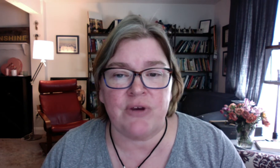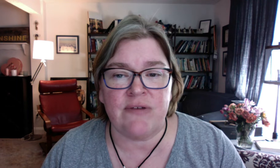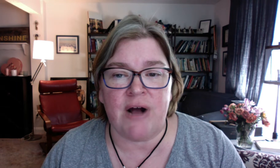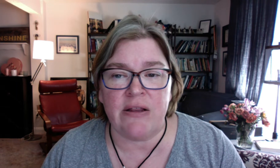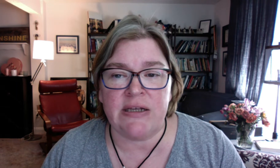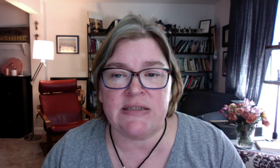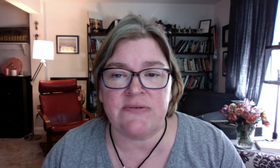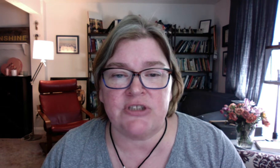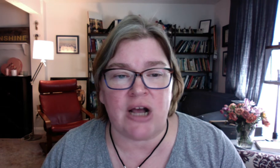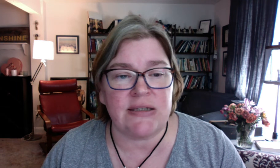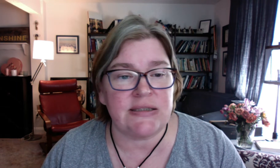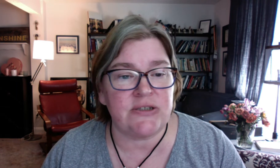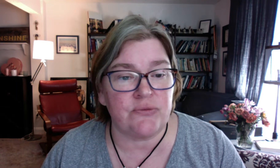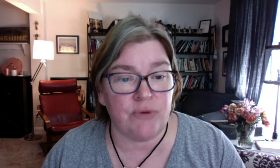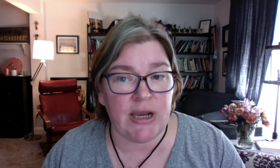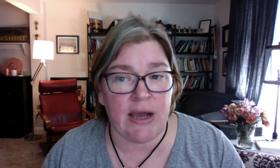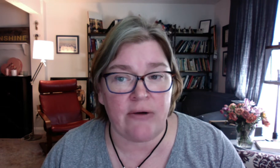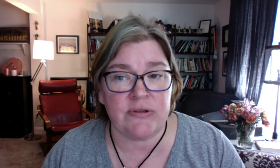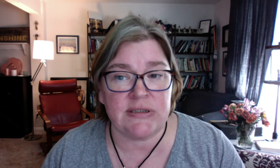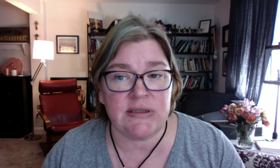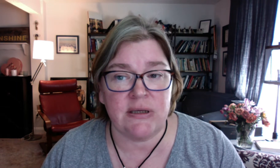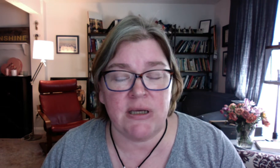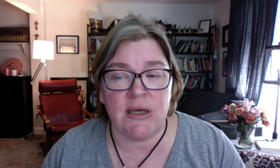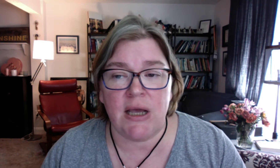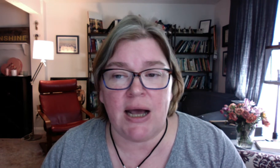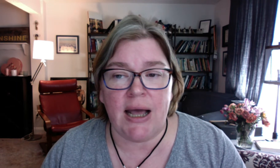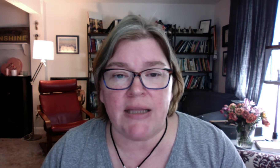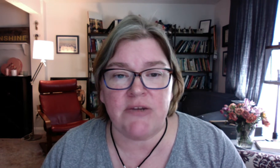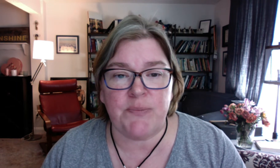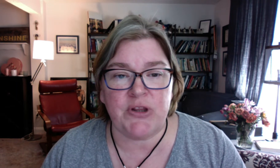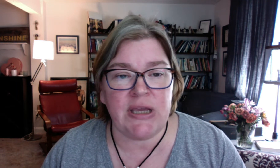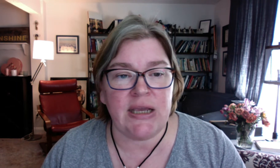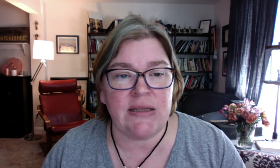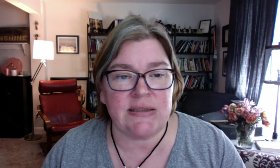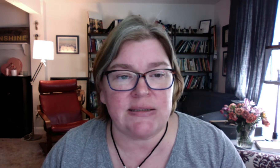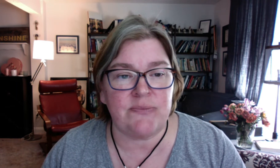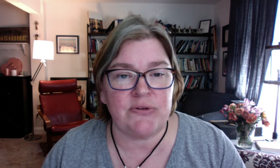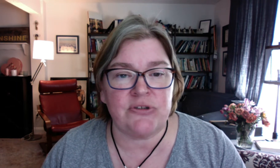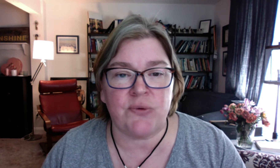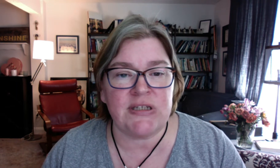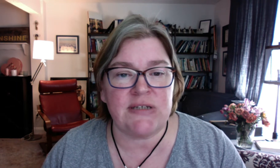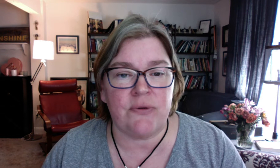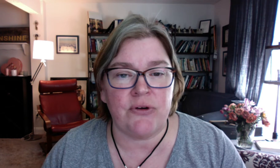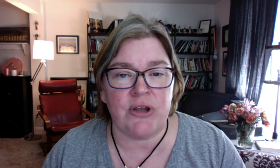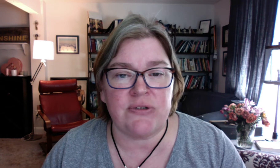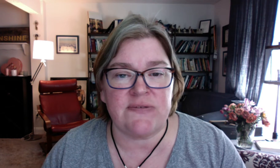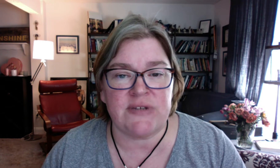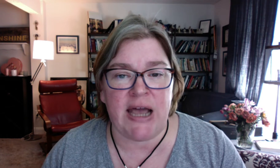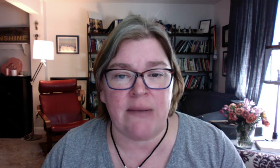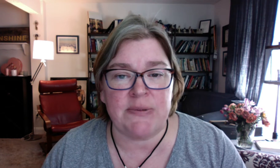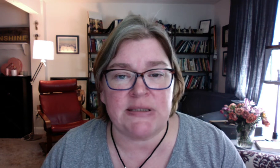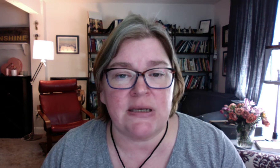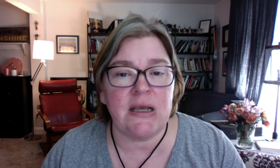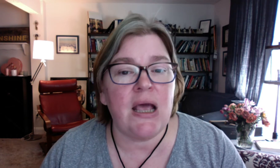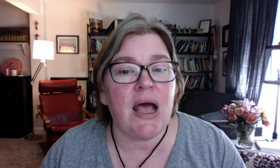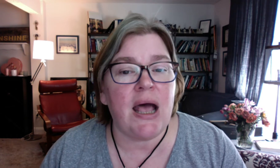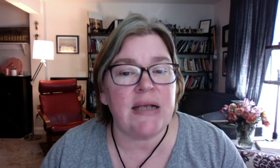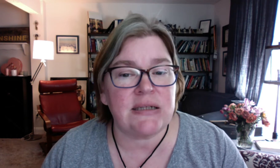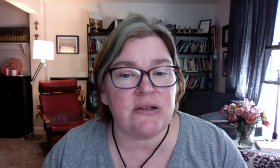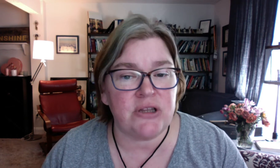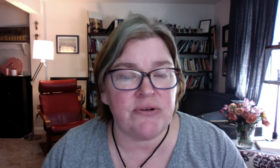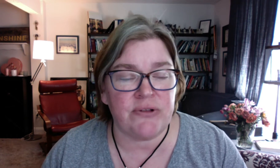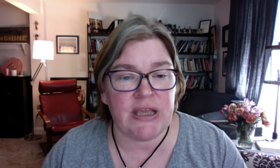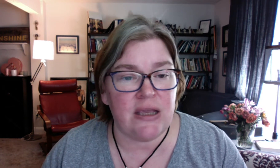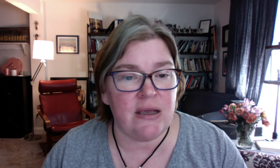the three volleys of shots to ring out, and play the simple 24 notes of taps